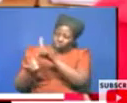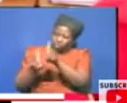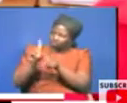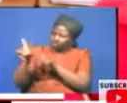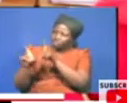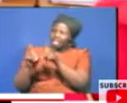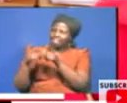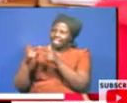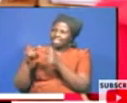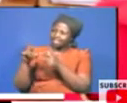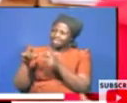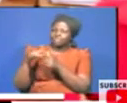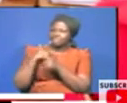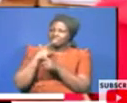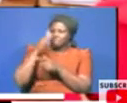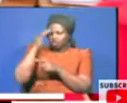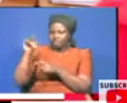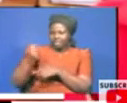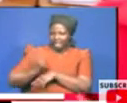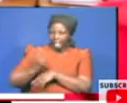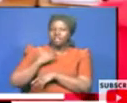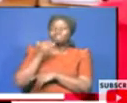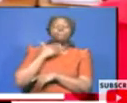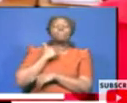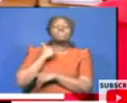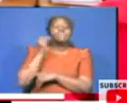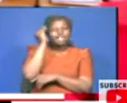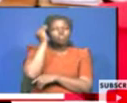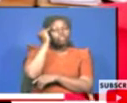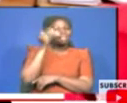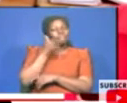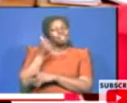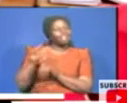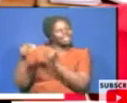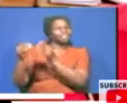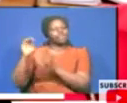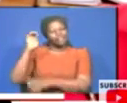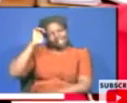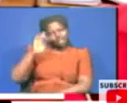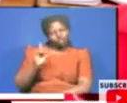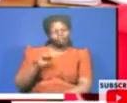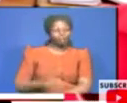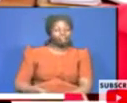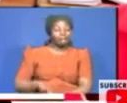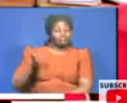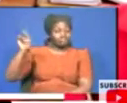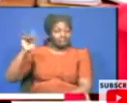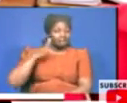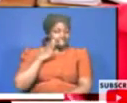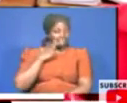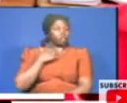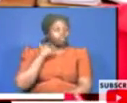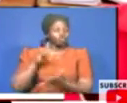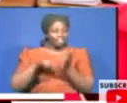because she needed education, let us educate her. Mm-hmm. Then the mother still wanted her to get married. Yeah.